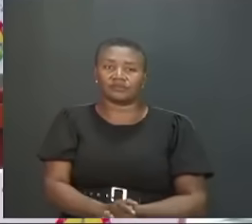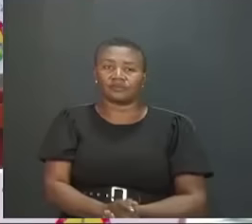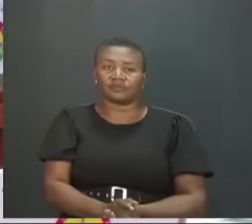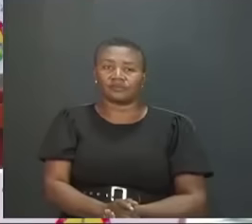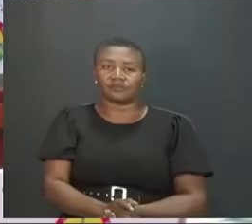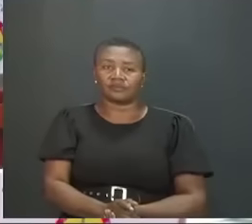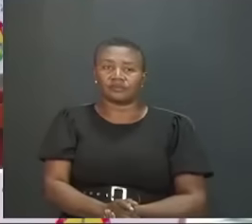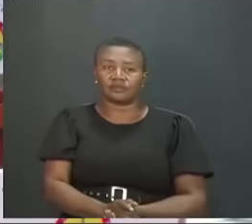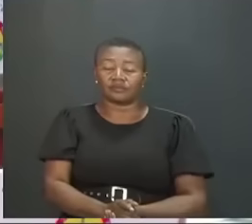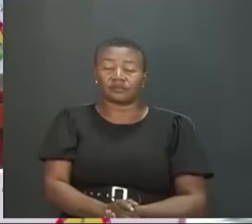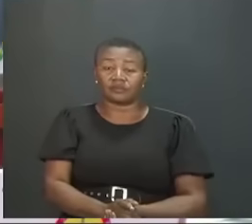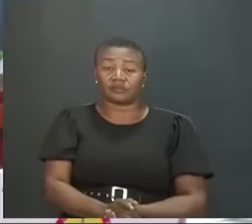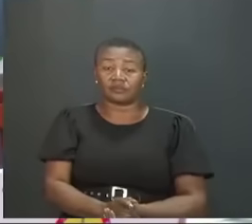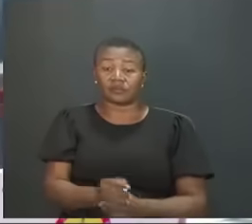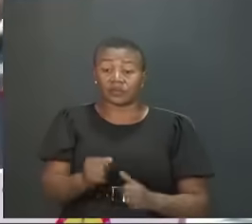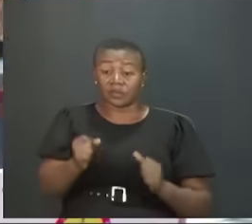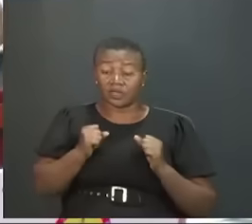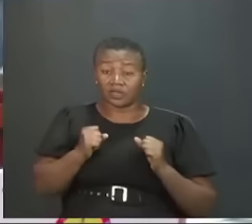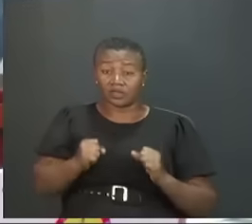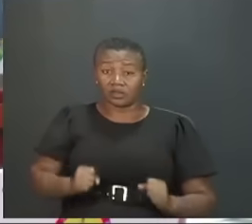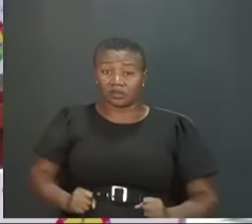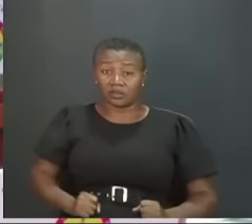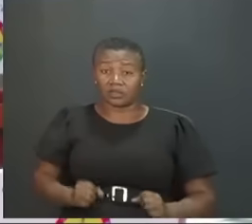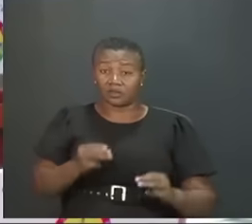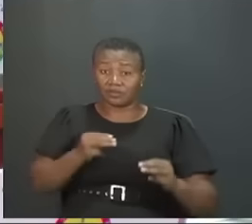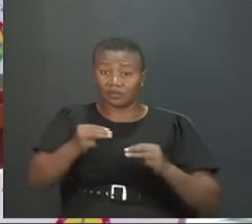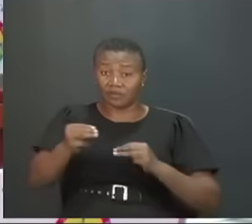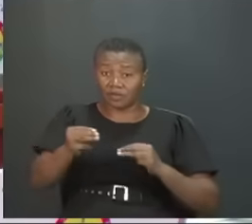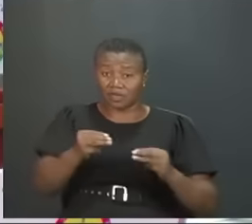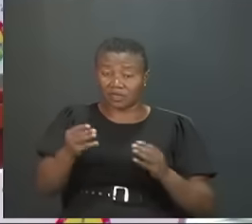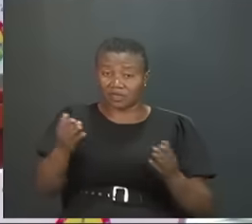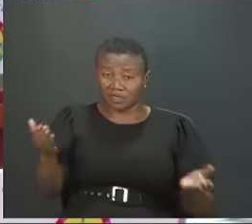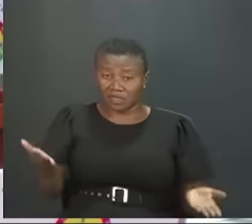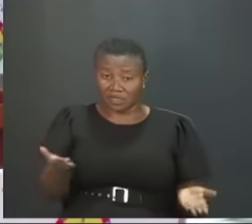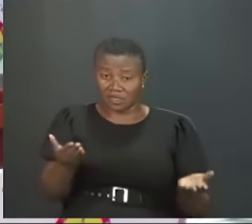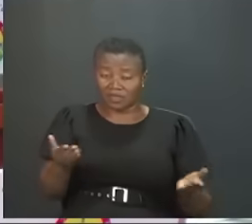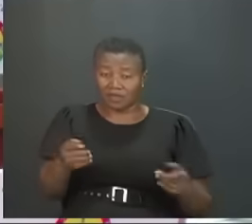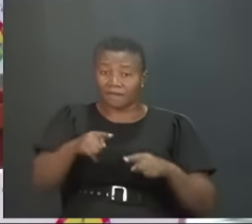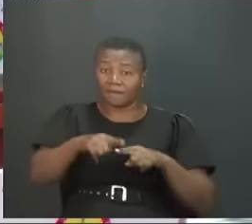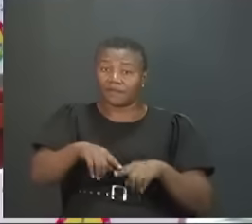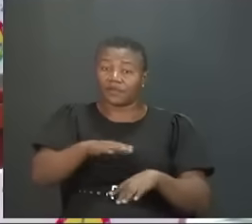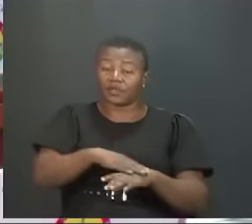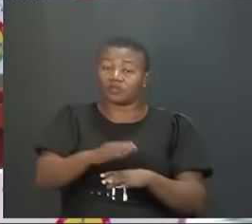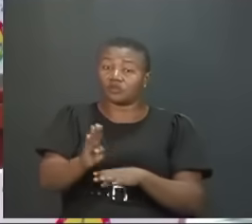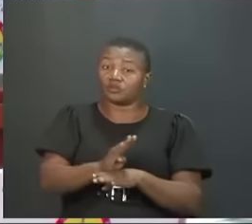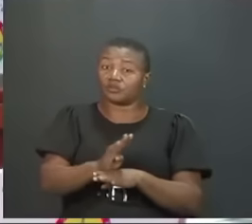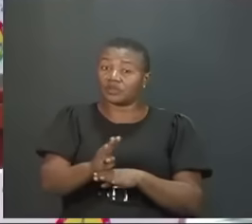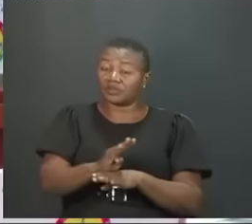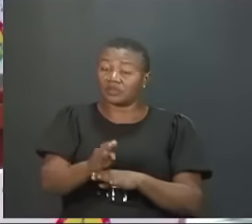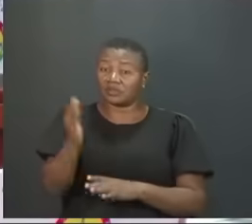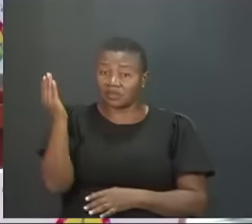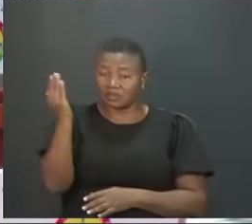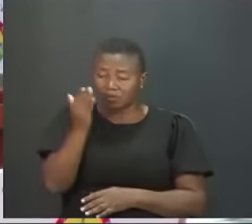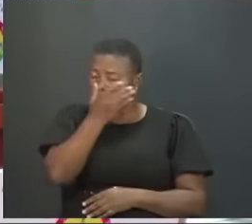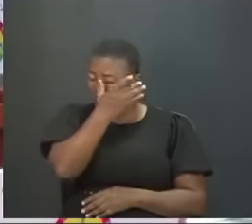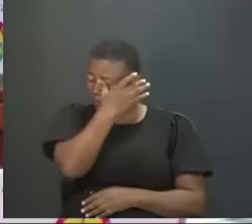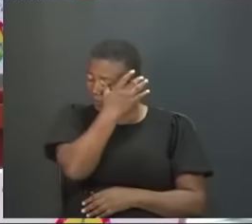the subject matter of this whole discourse is a business statement. Yes. So,